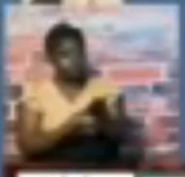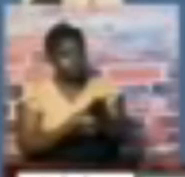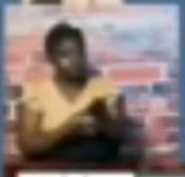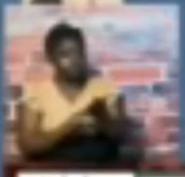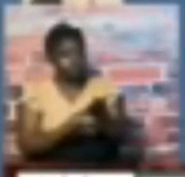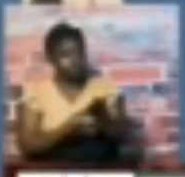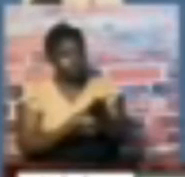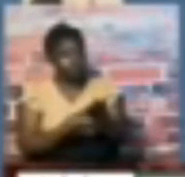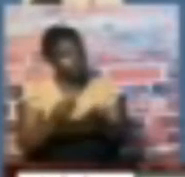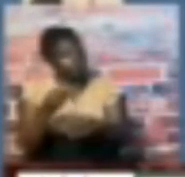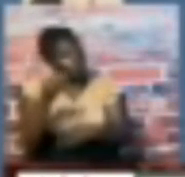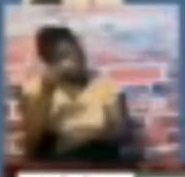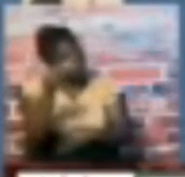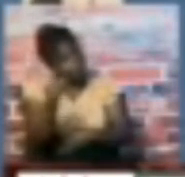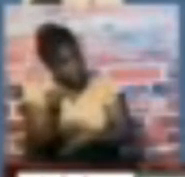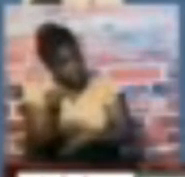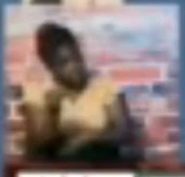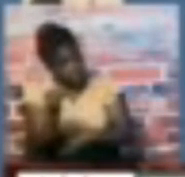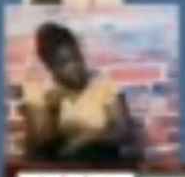that money.